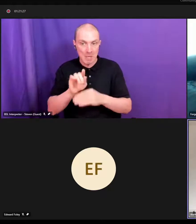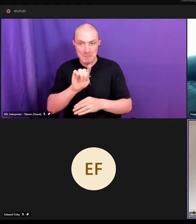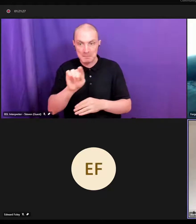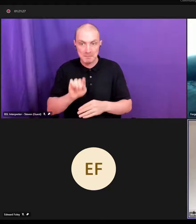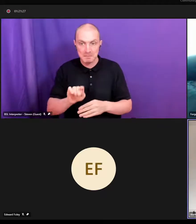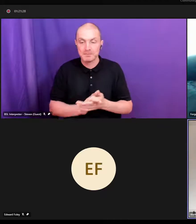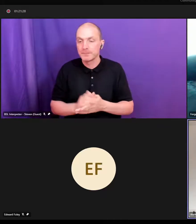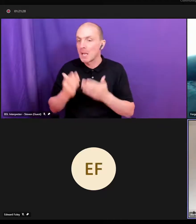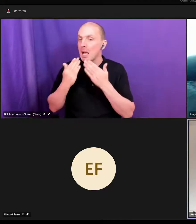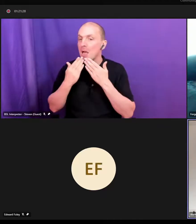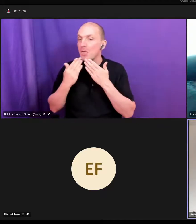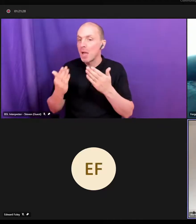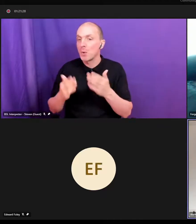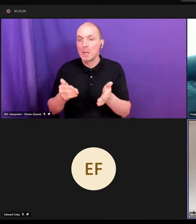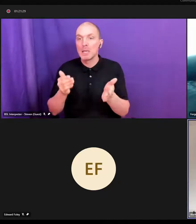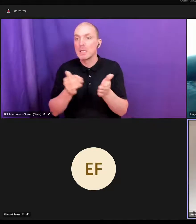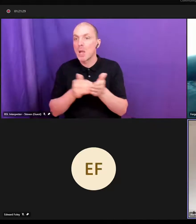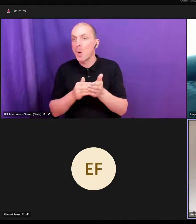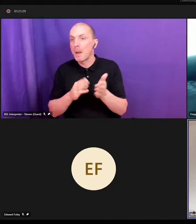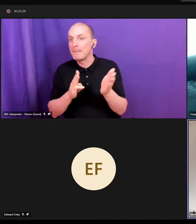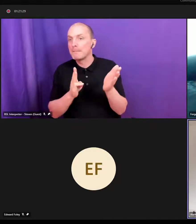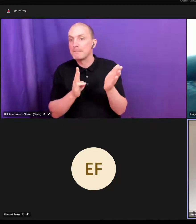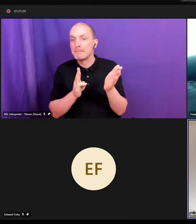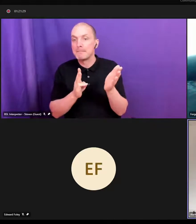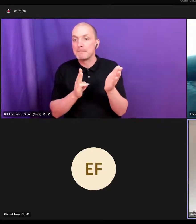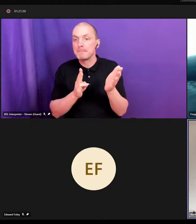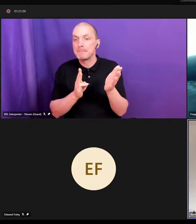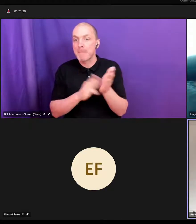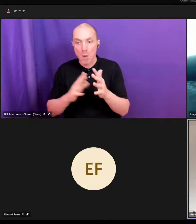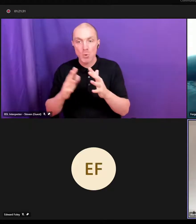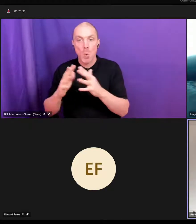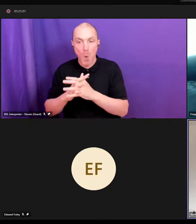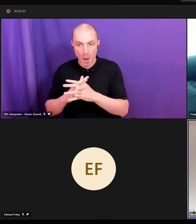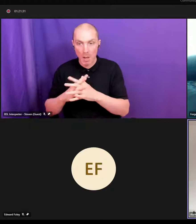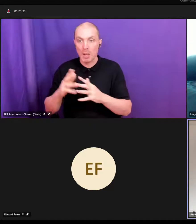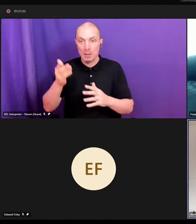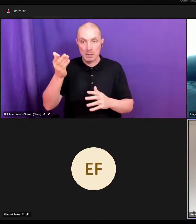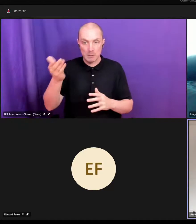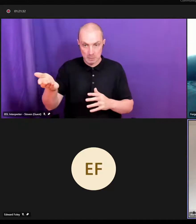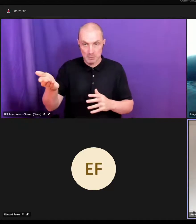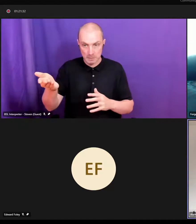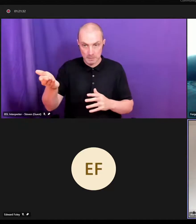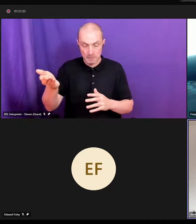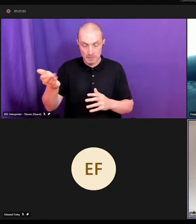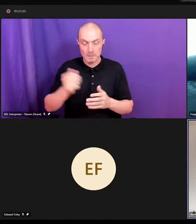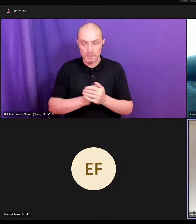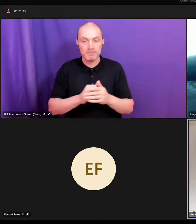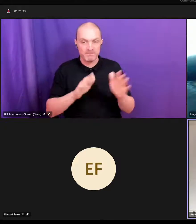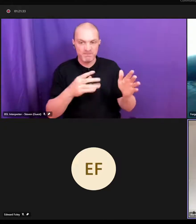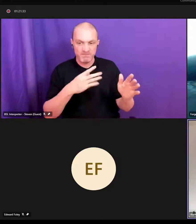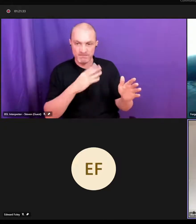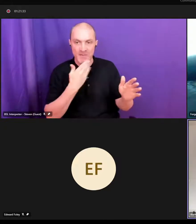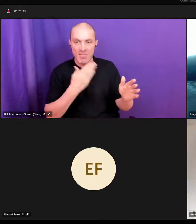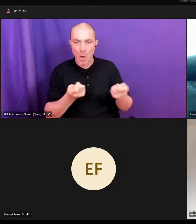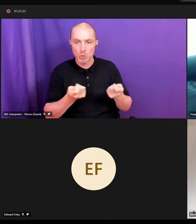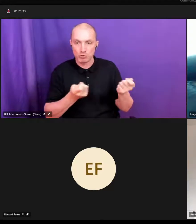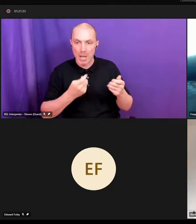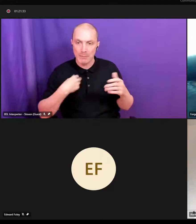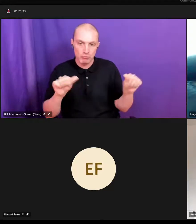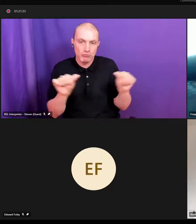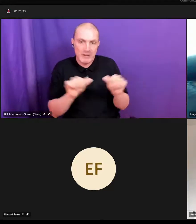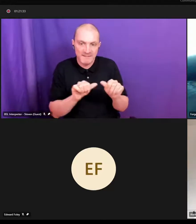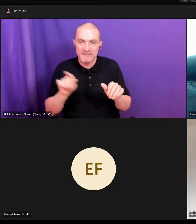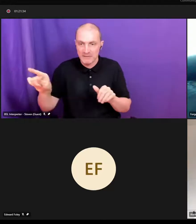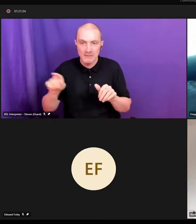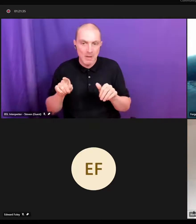Margaret Walker and then Alistair can come back to the points it's raised. Margaret? Oh, thanks, Chair. I'll be quick. Margaret covered some of it. It's just